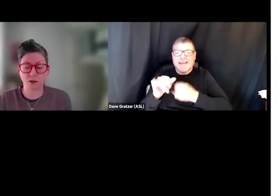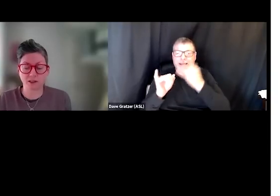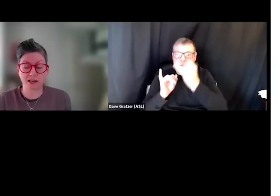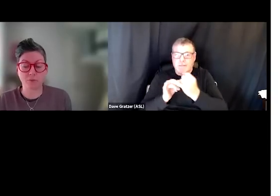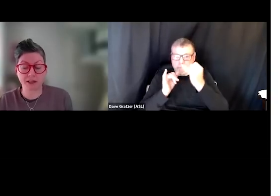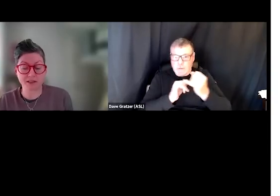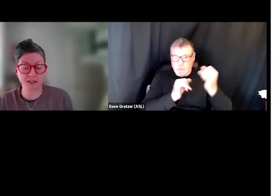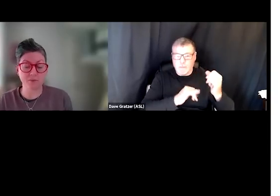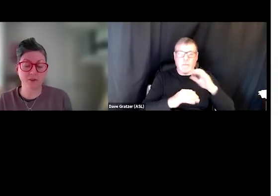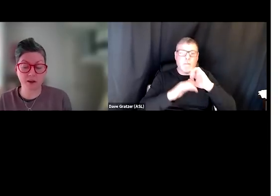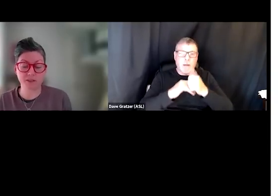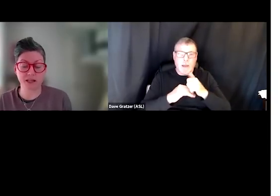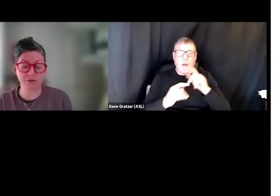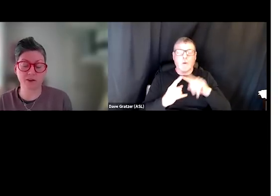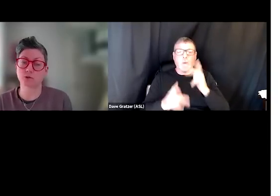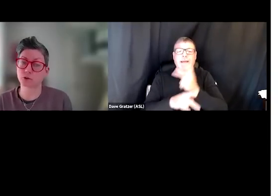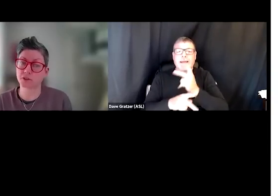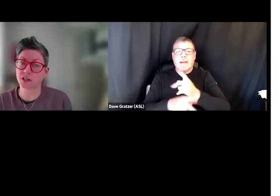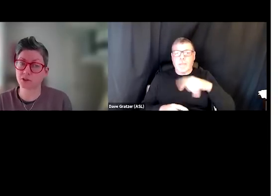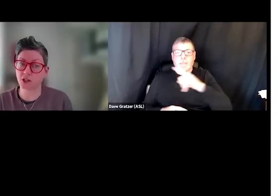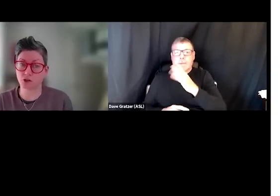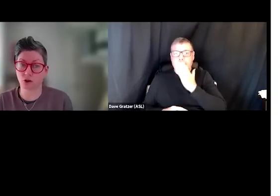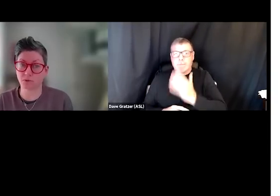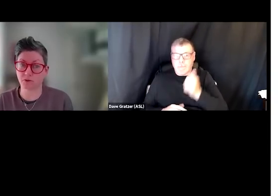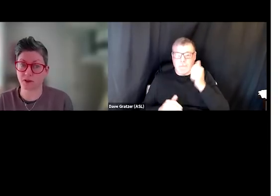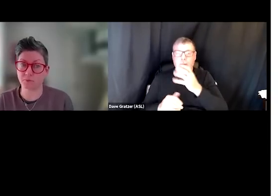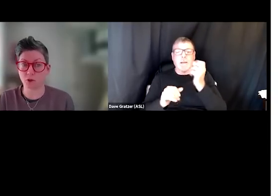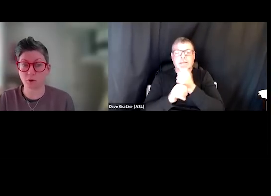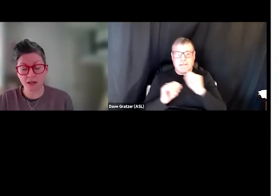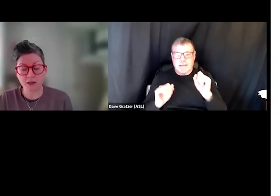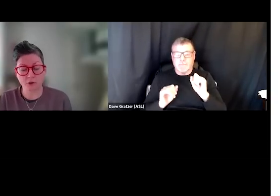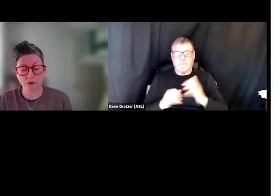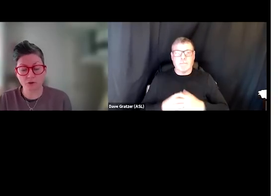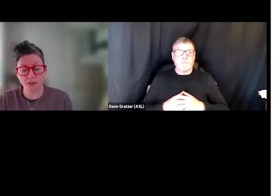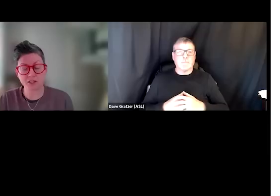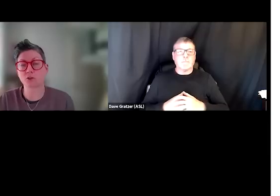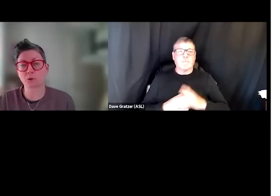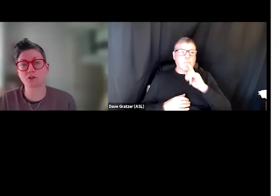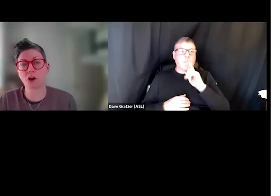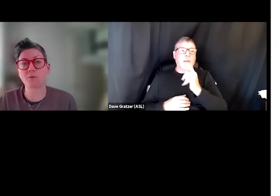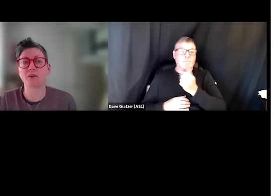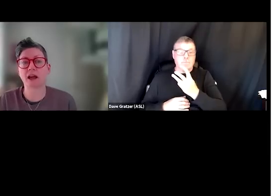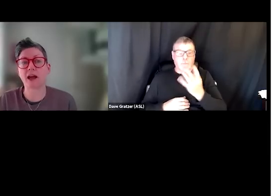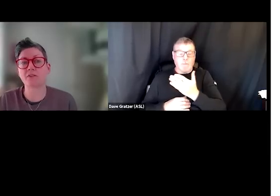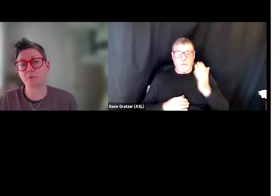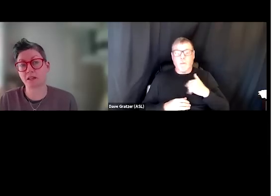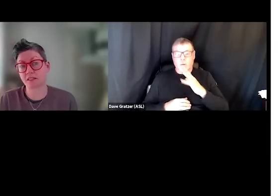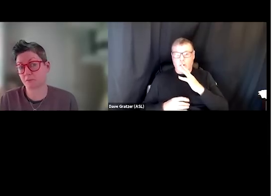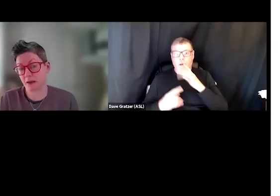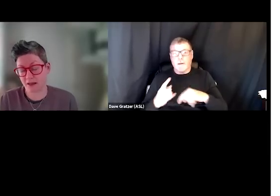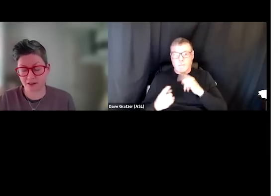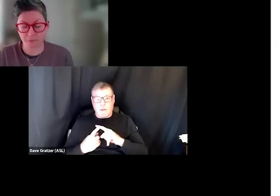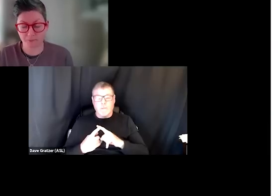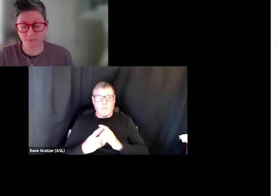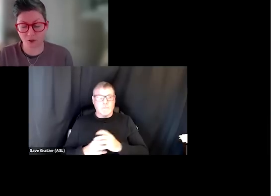impacted, as well as how best to keep them safe and to reduce any potential harms for them. So there are two things here that we're going to talk about that have a